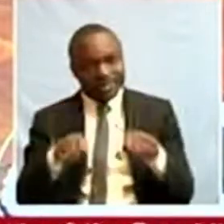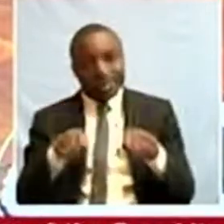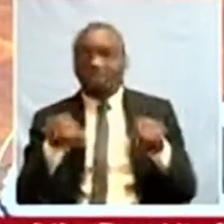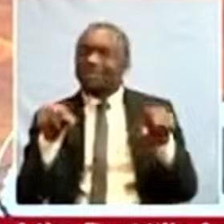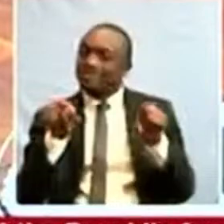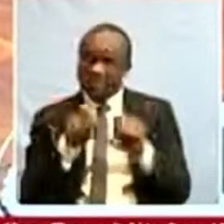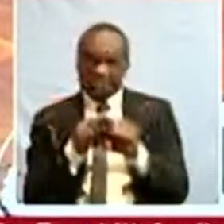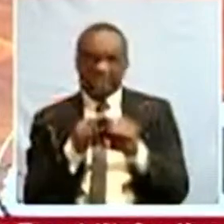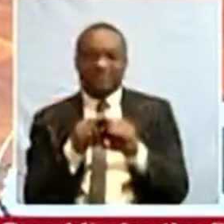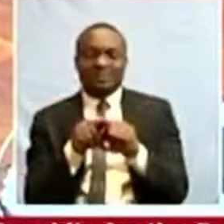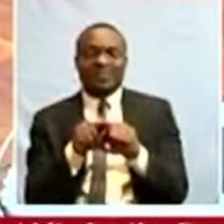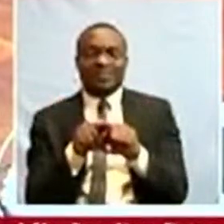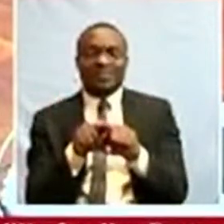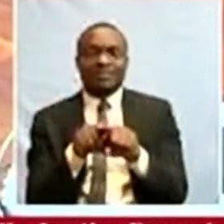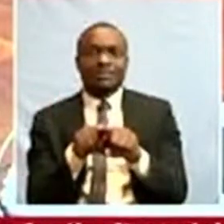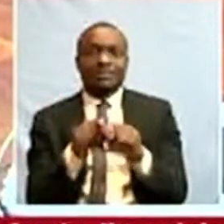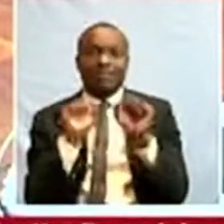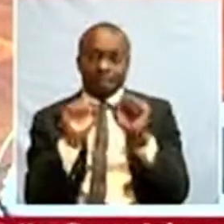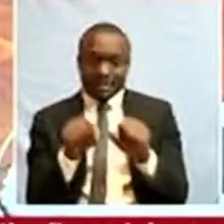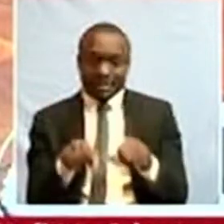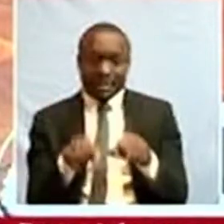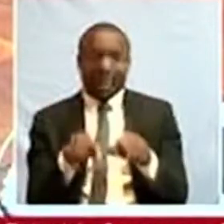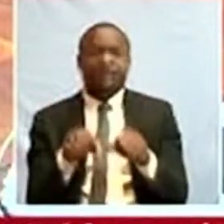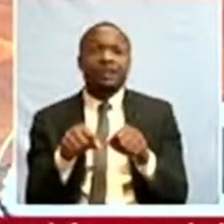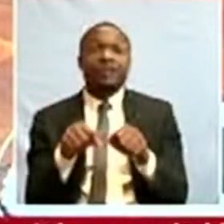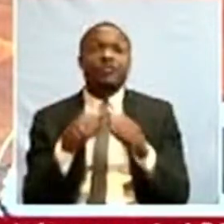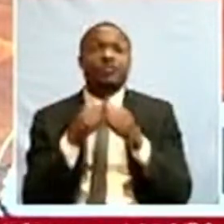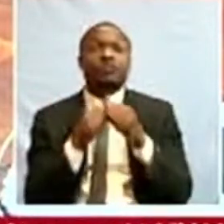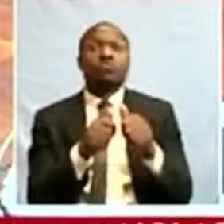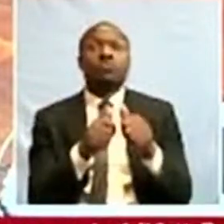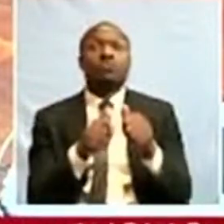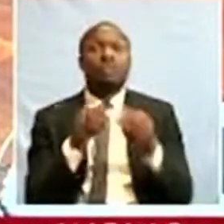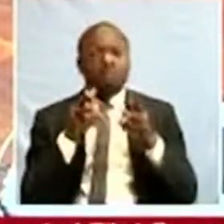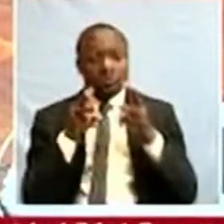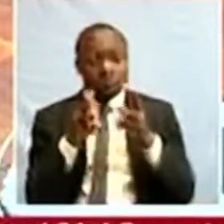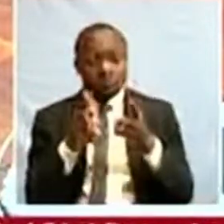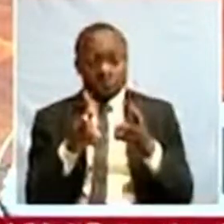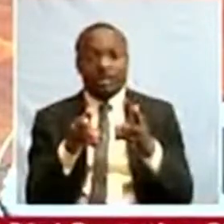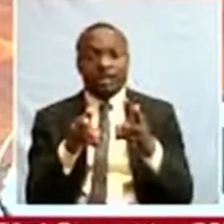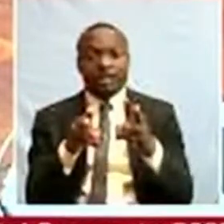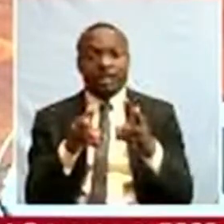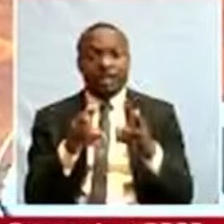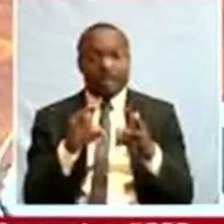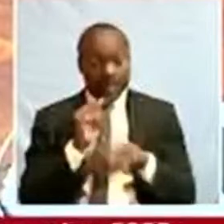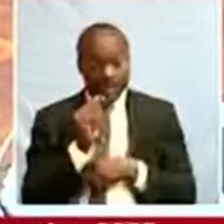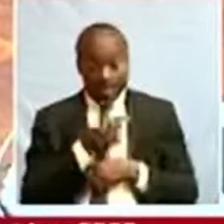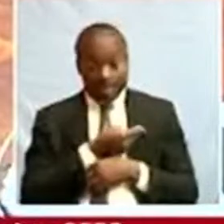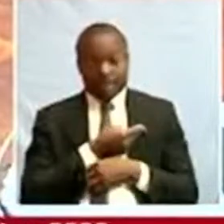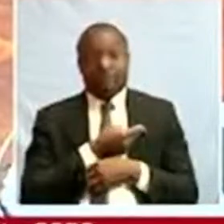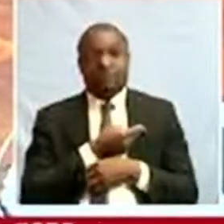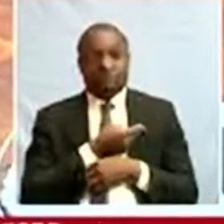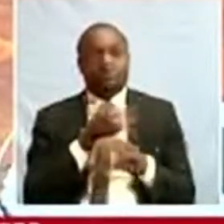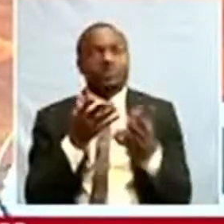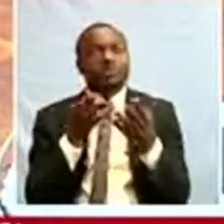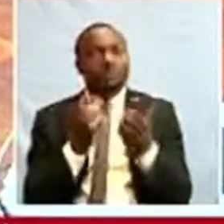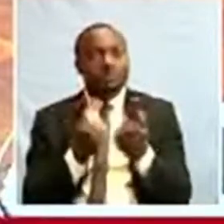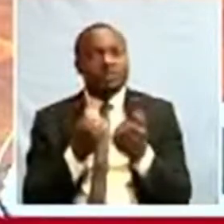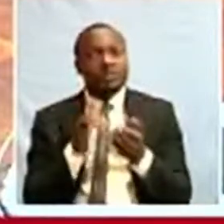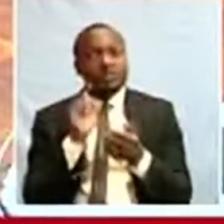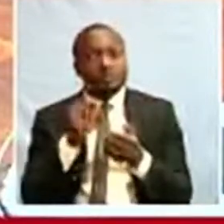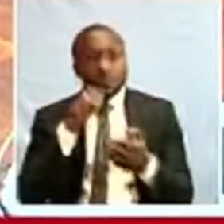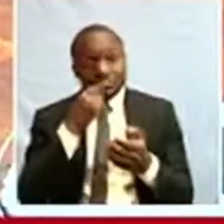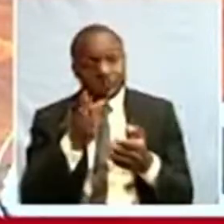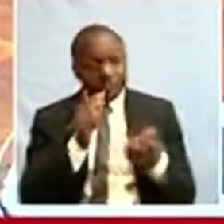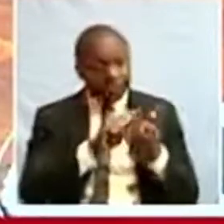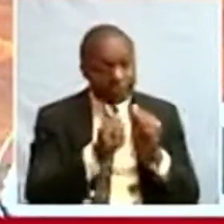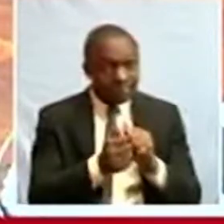a format which is stipulated here, because you're supposed to, it's a query, you state the query,